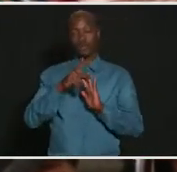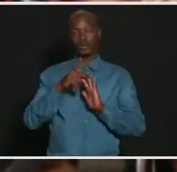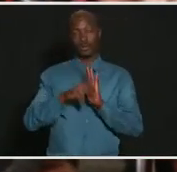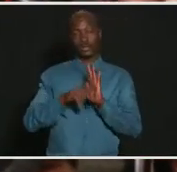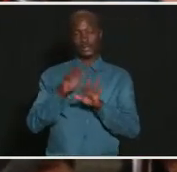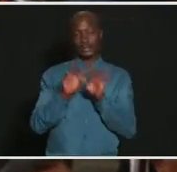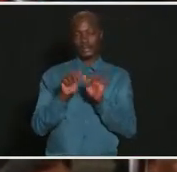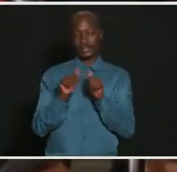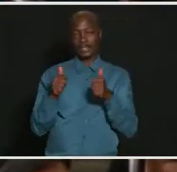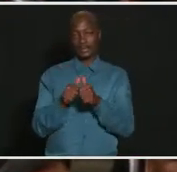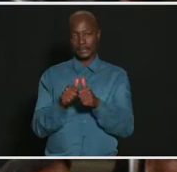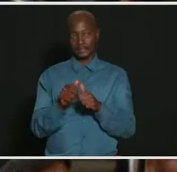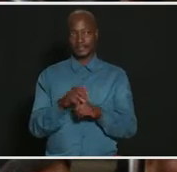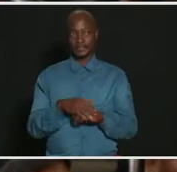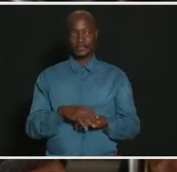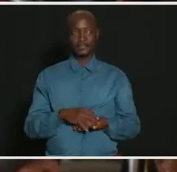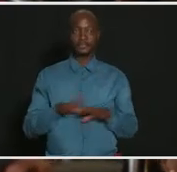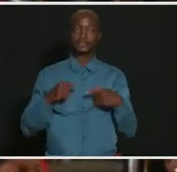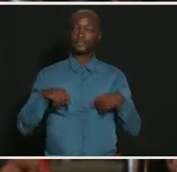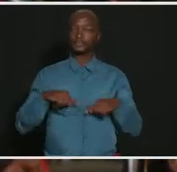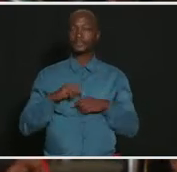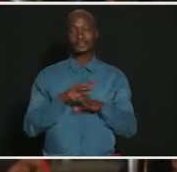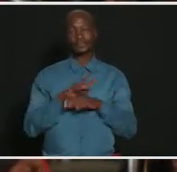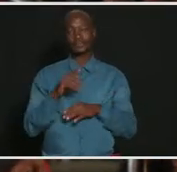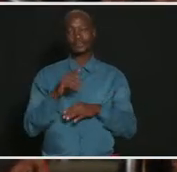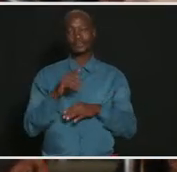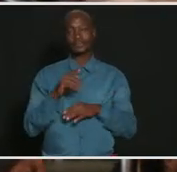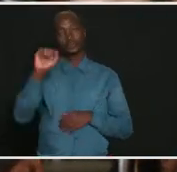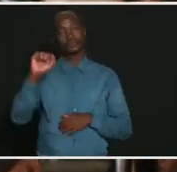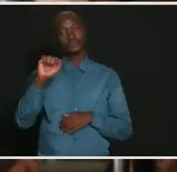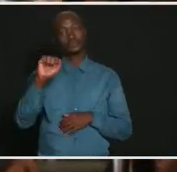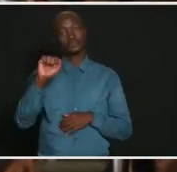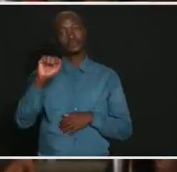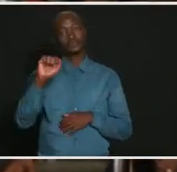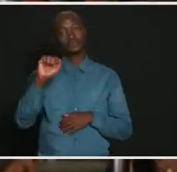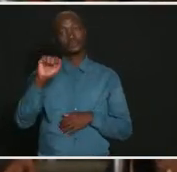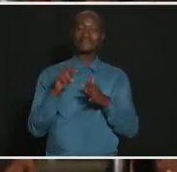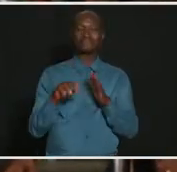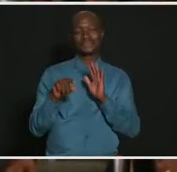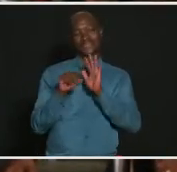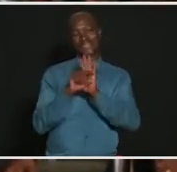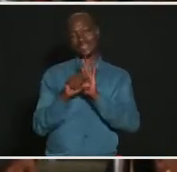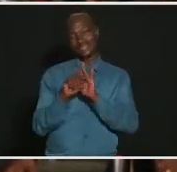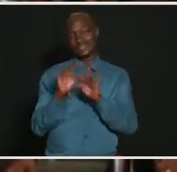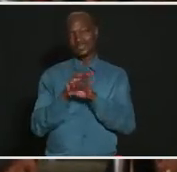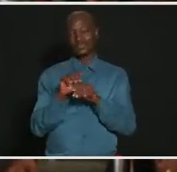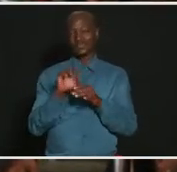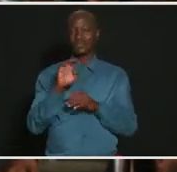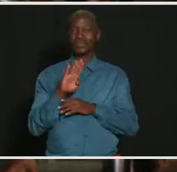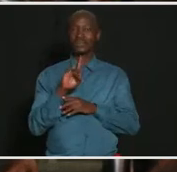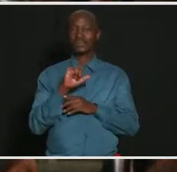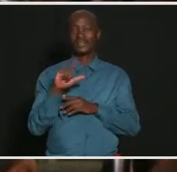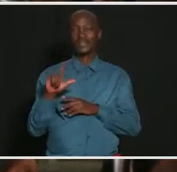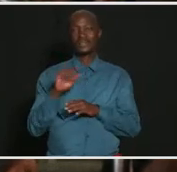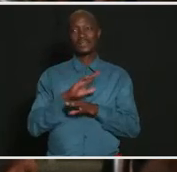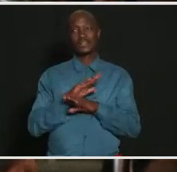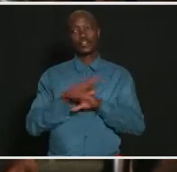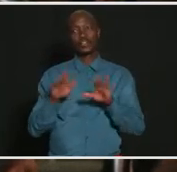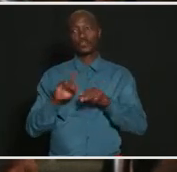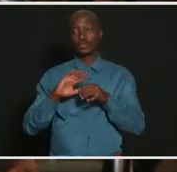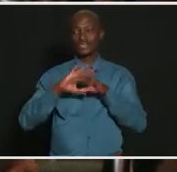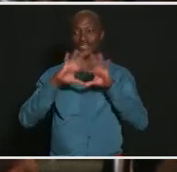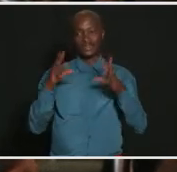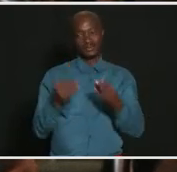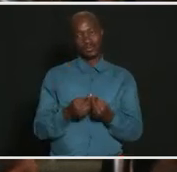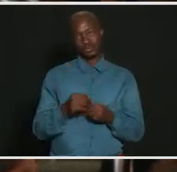Alliance we object like some certain sections like of the bill but not in